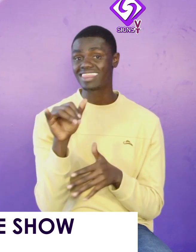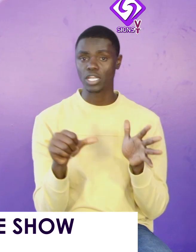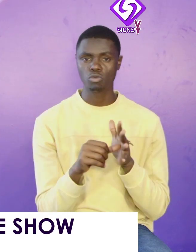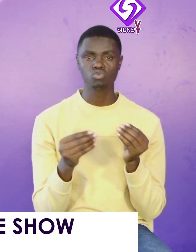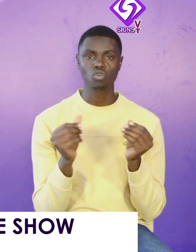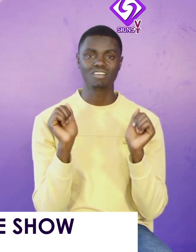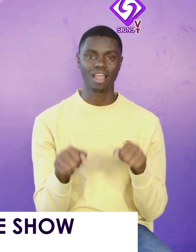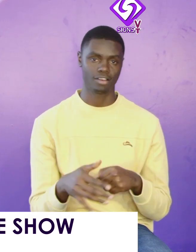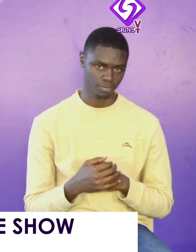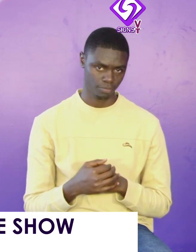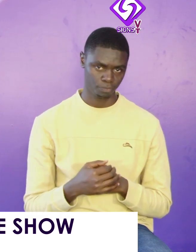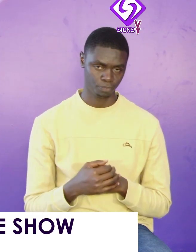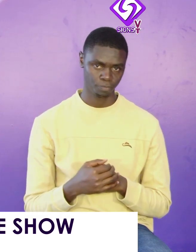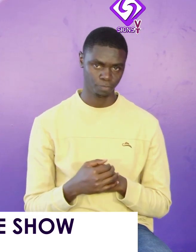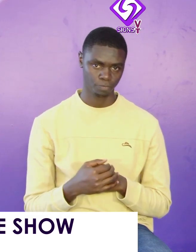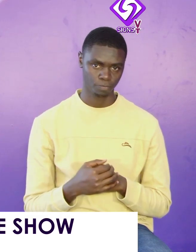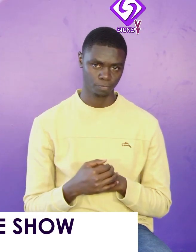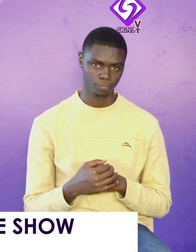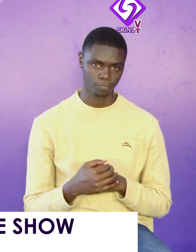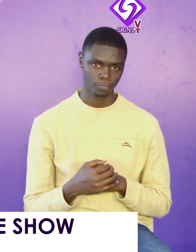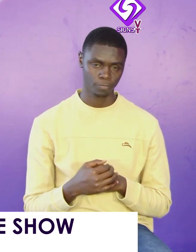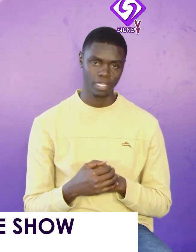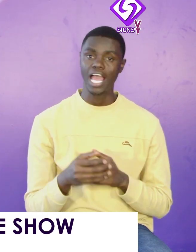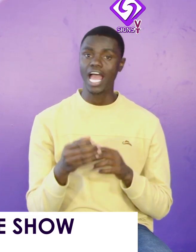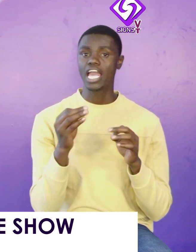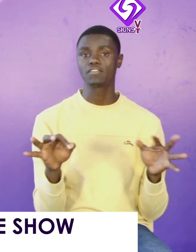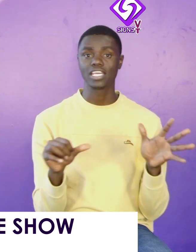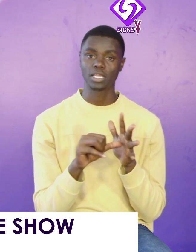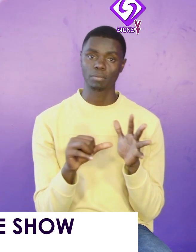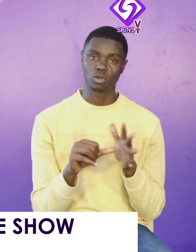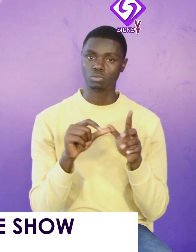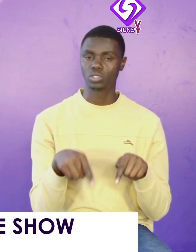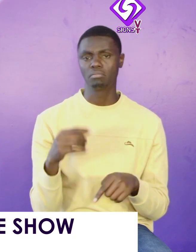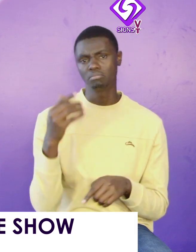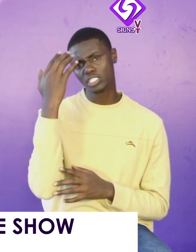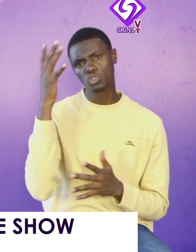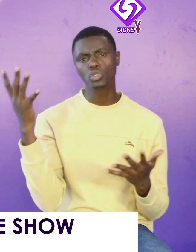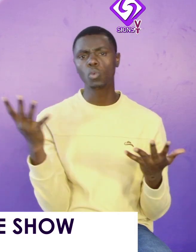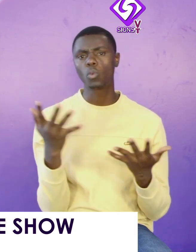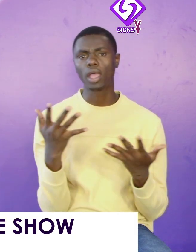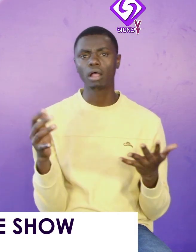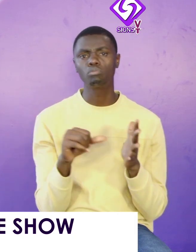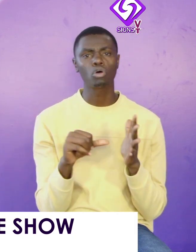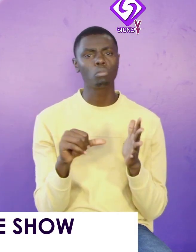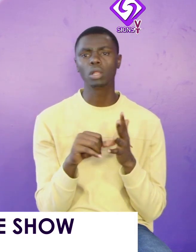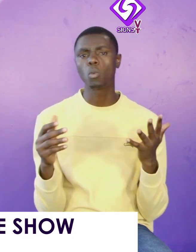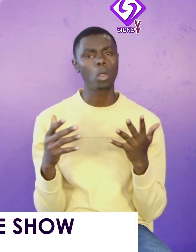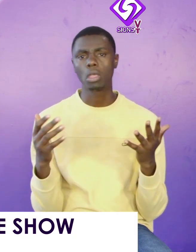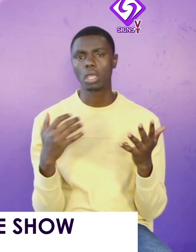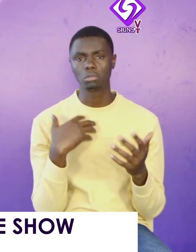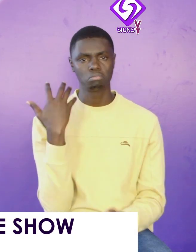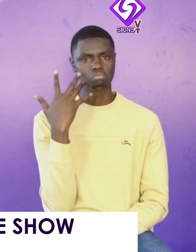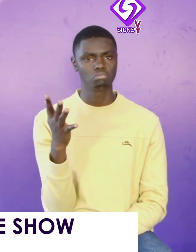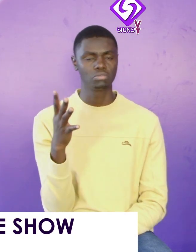be solved. Yeah? If there is a problem today, I don't know where your problem is. There are cases